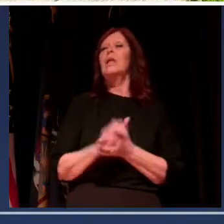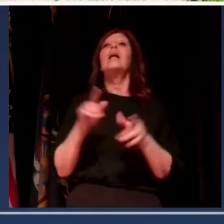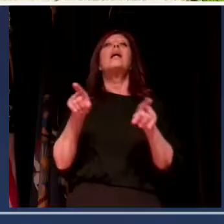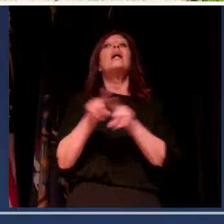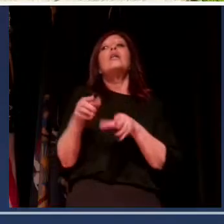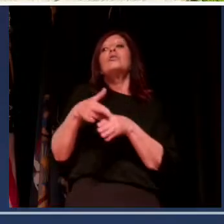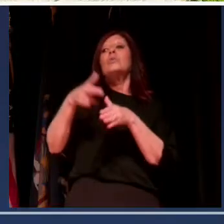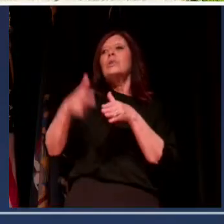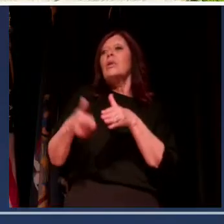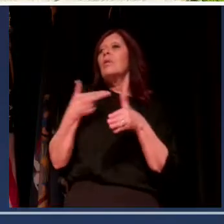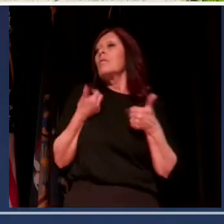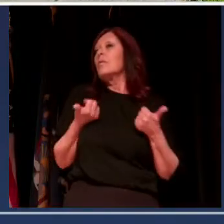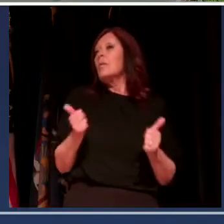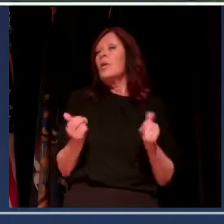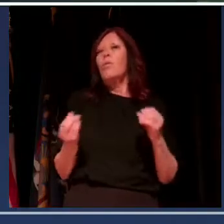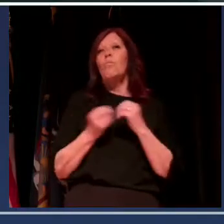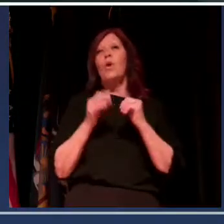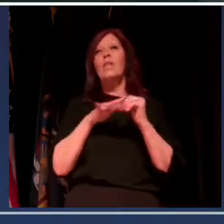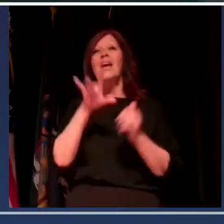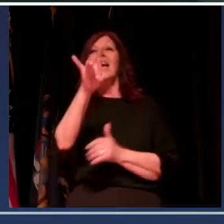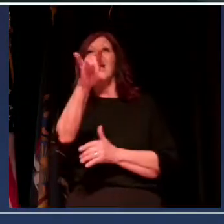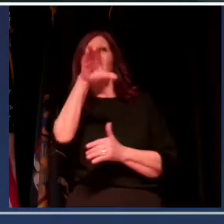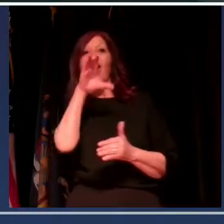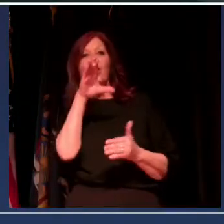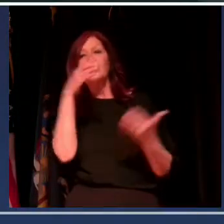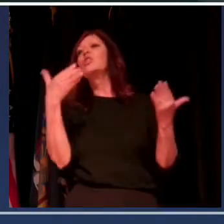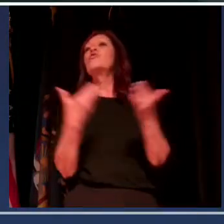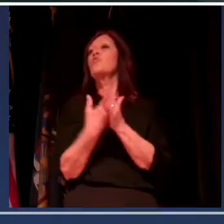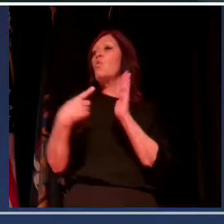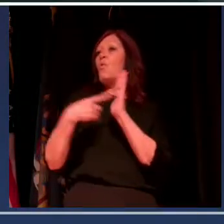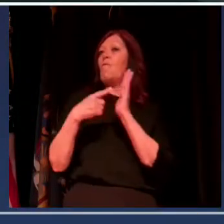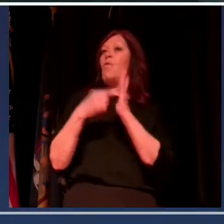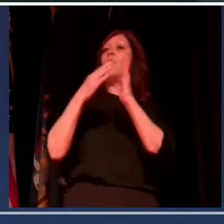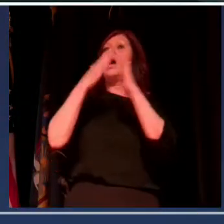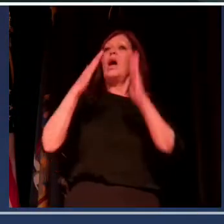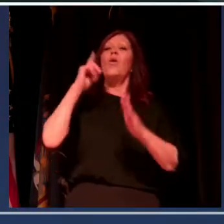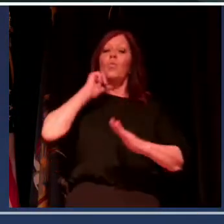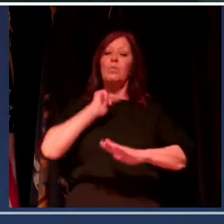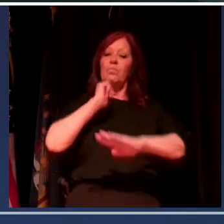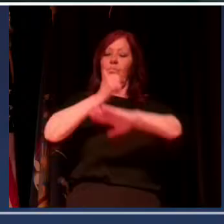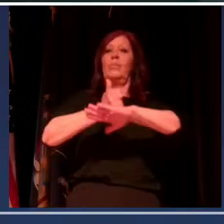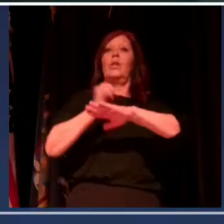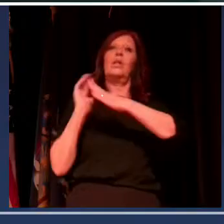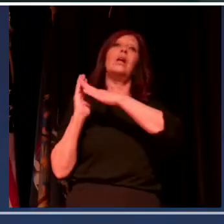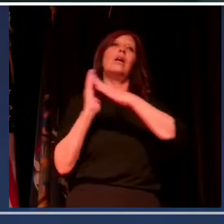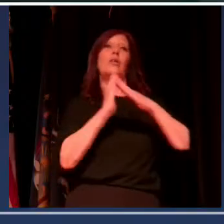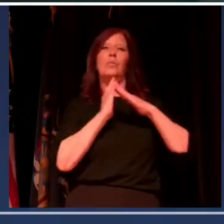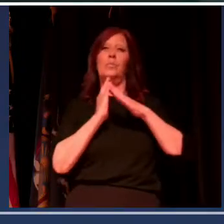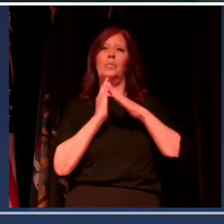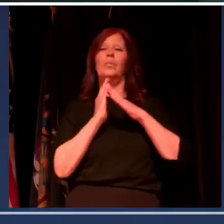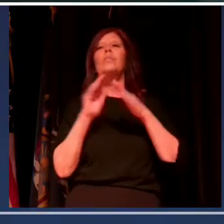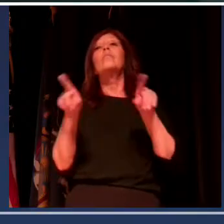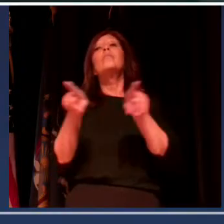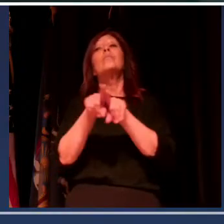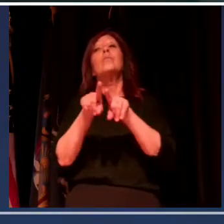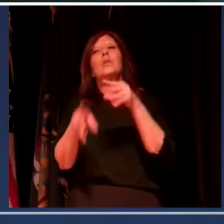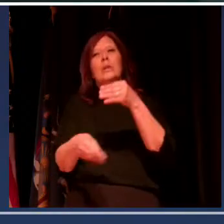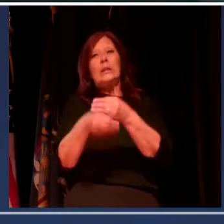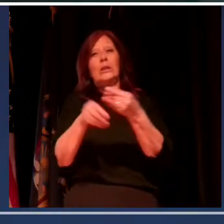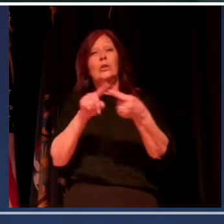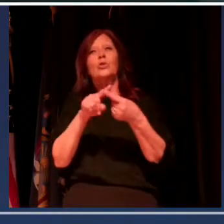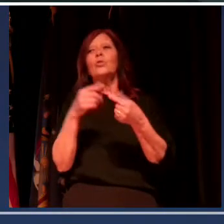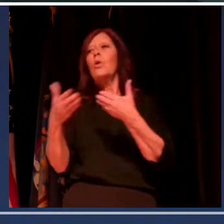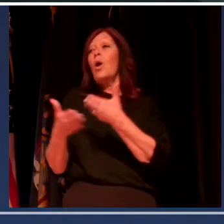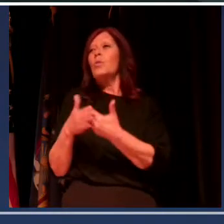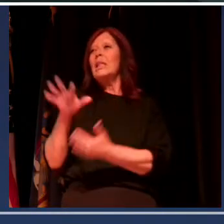of these efforts, more than 800 units of new affordable housing will be built in our community, in addition to nearly 900